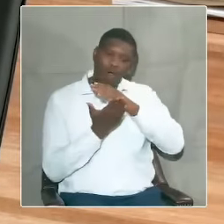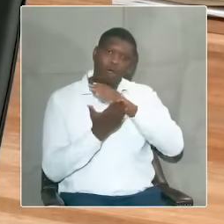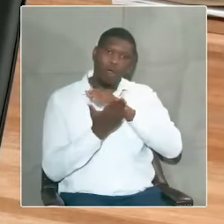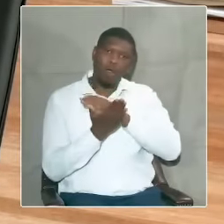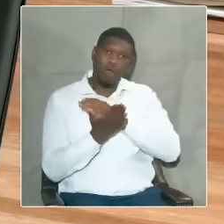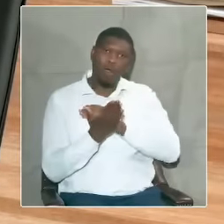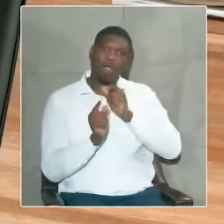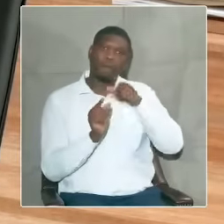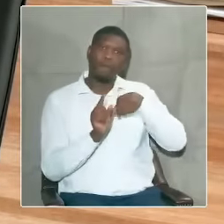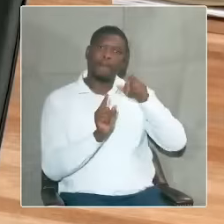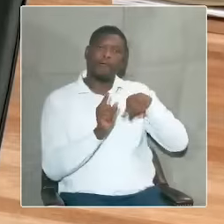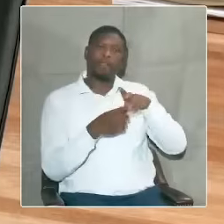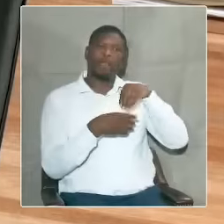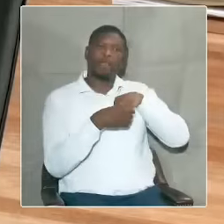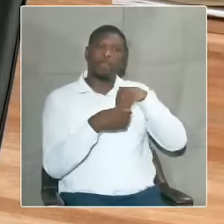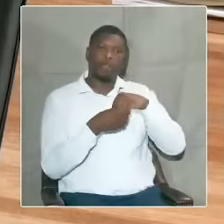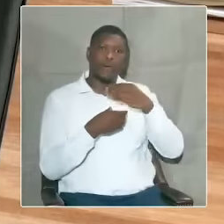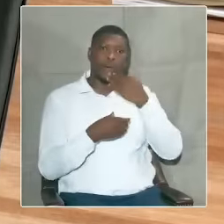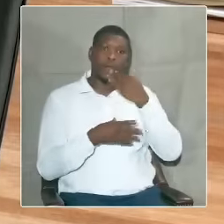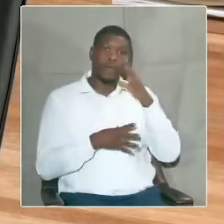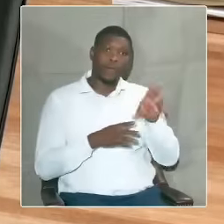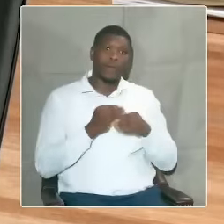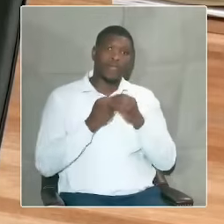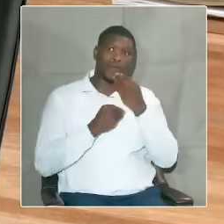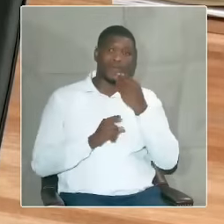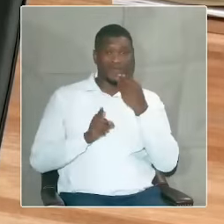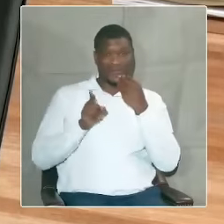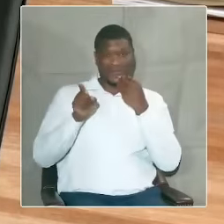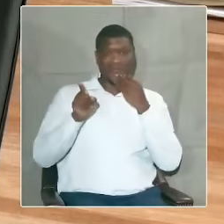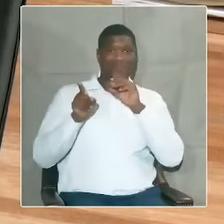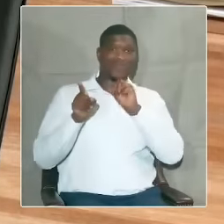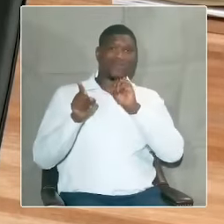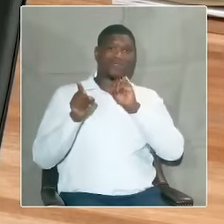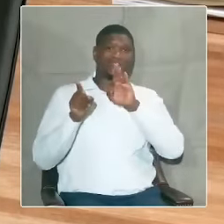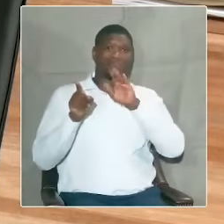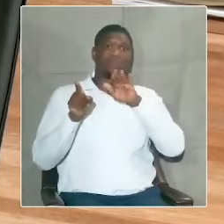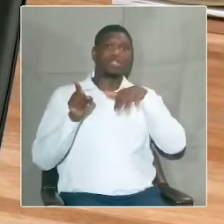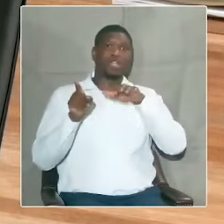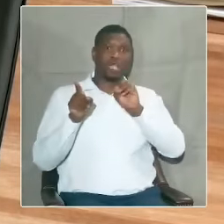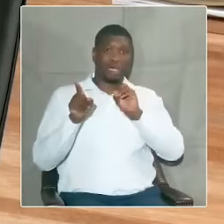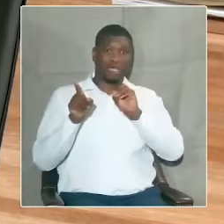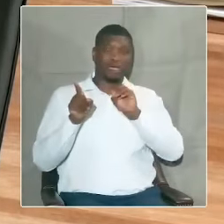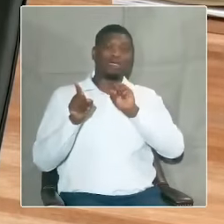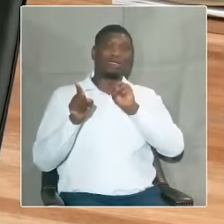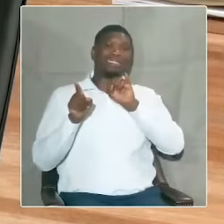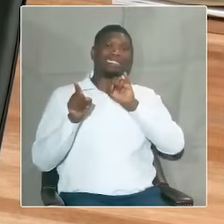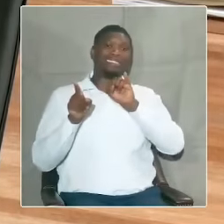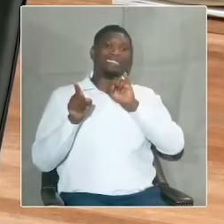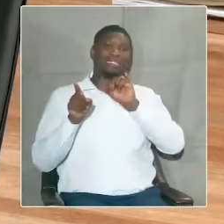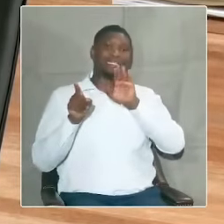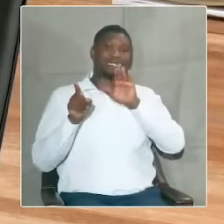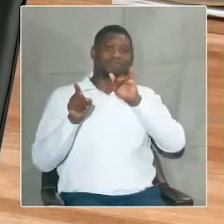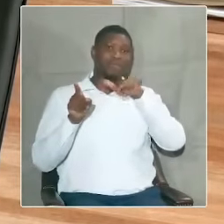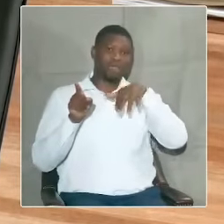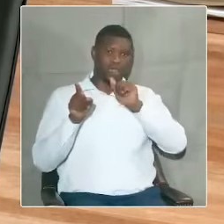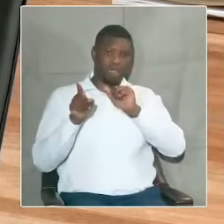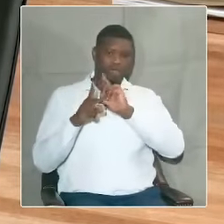implicated persons, which included Lieutenant General Sibia, Katiso Molefe, and Ket Matlala.